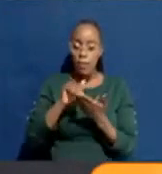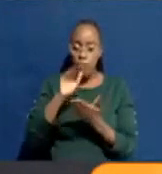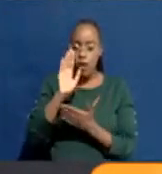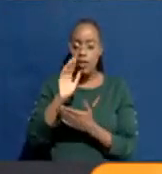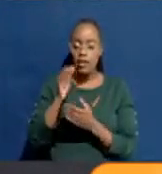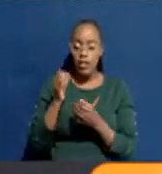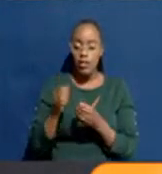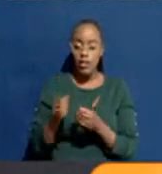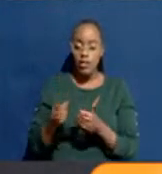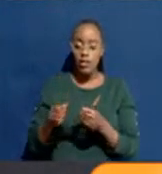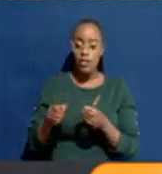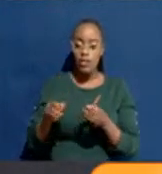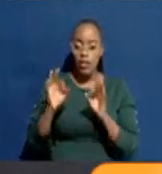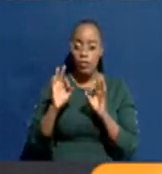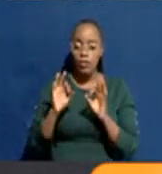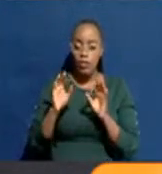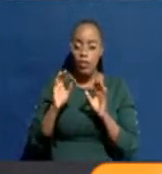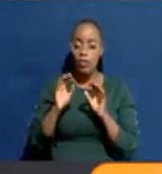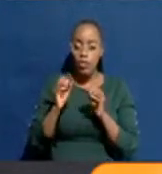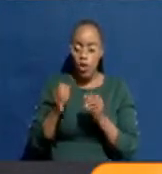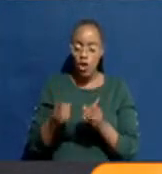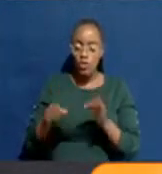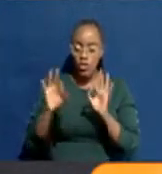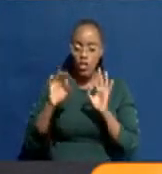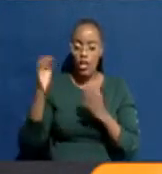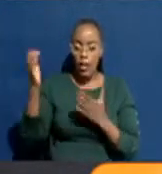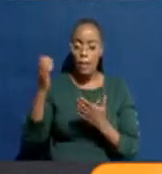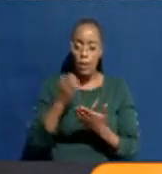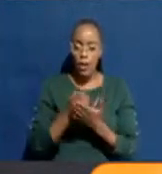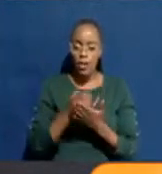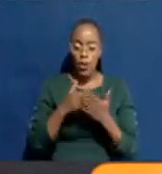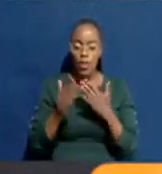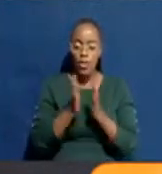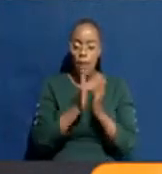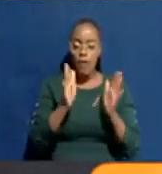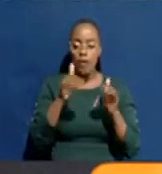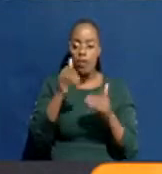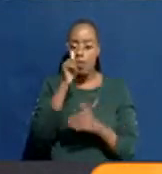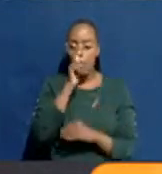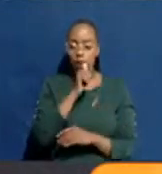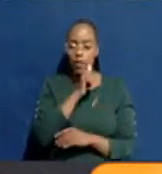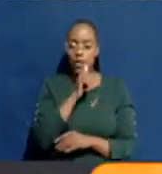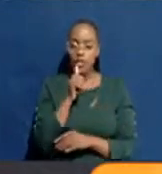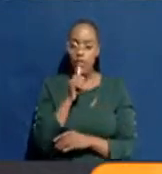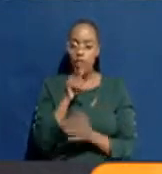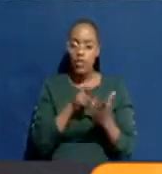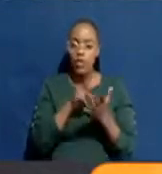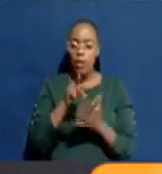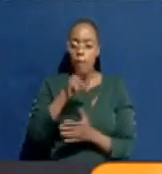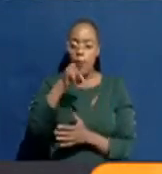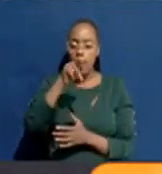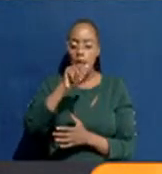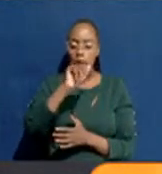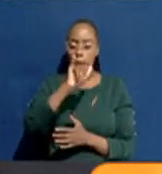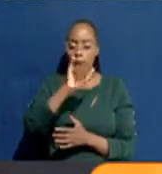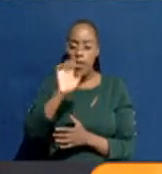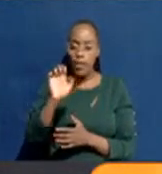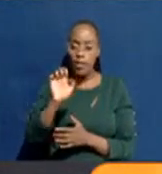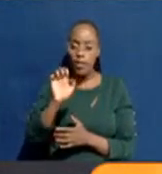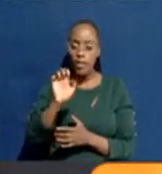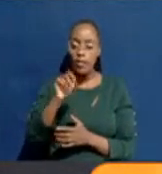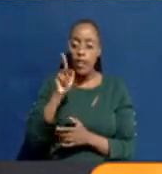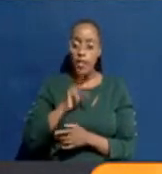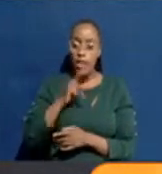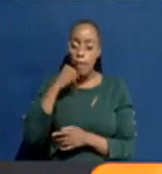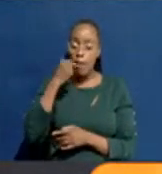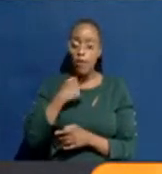sector, formally employed, I mean, mm-hmm. whether in public or private, you pay. Correct. The